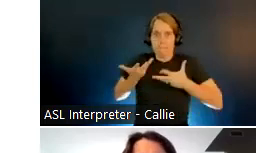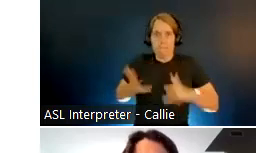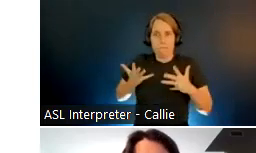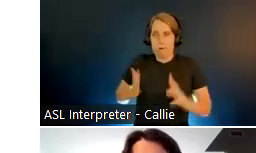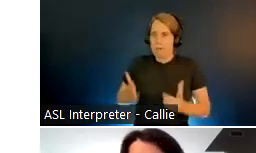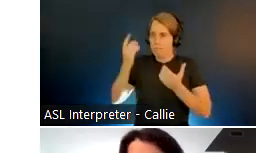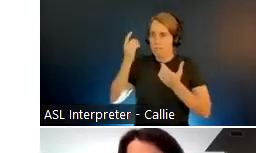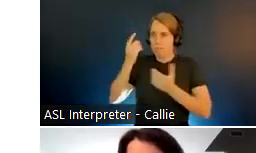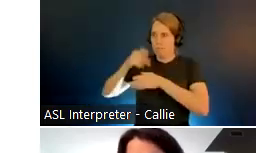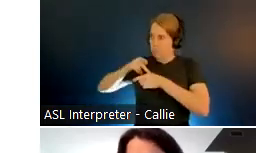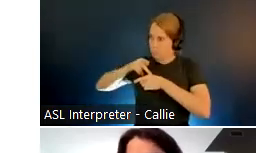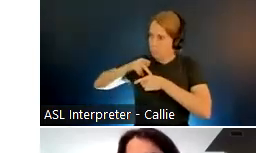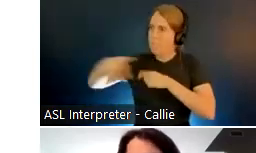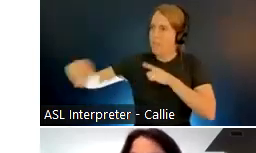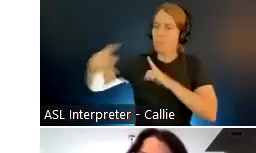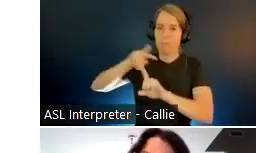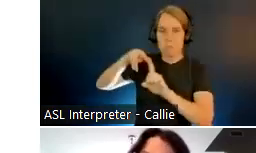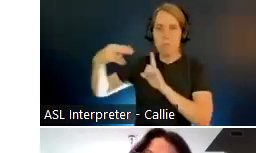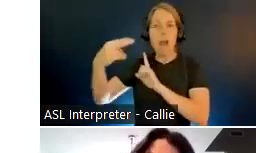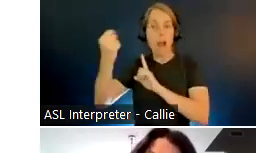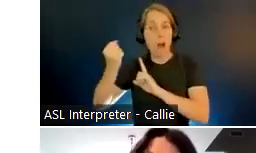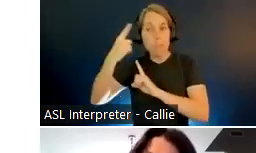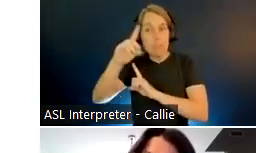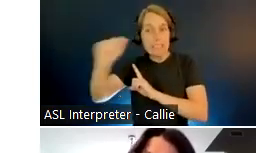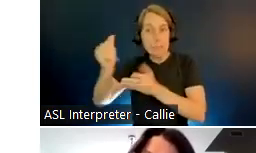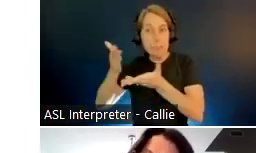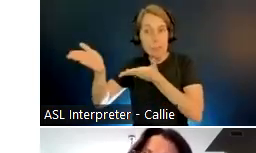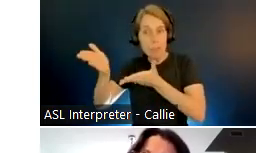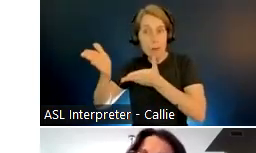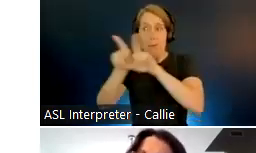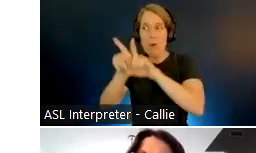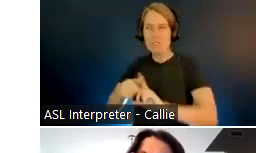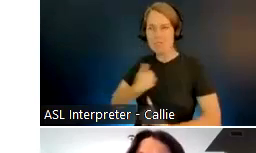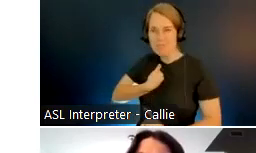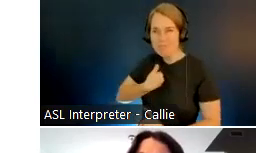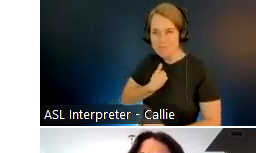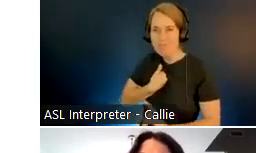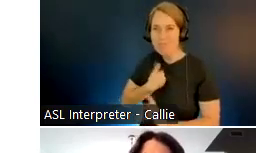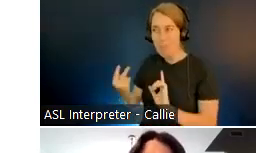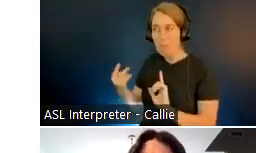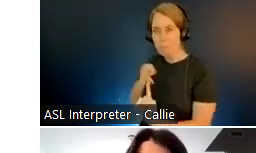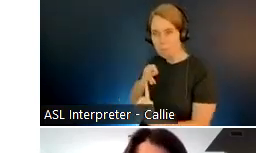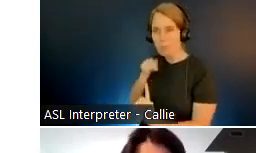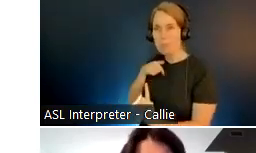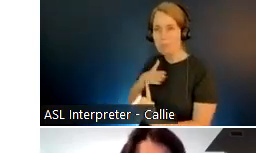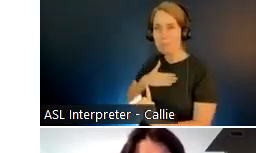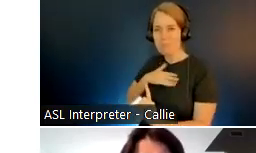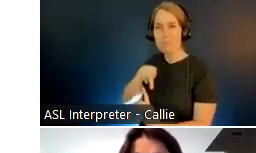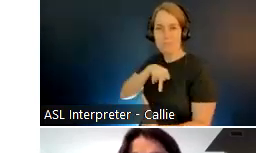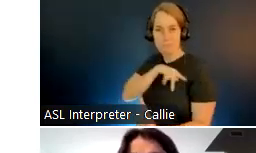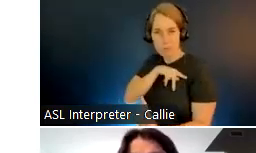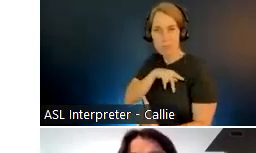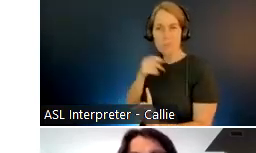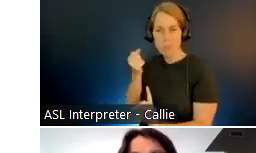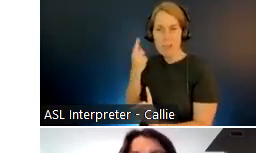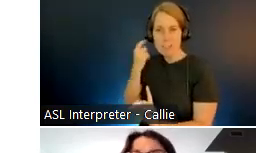a professional standpoint, but also from a personal standpoint, because a lot of us have